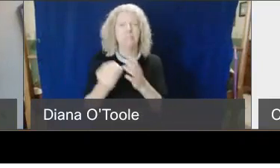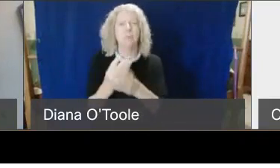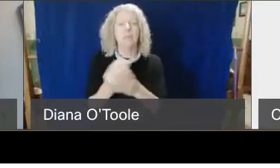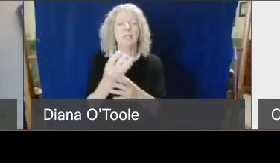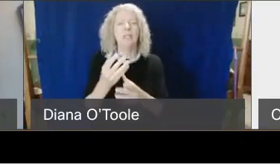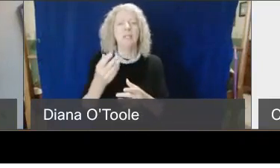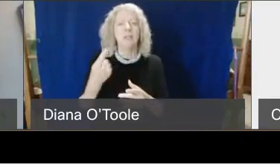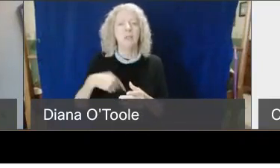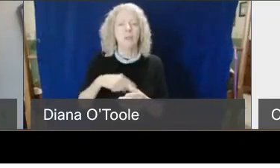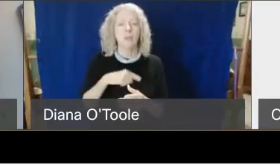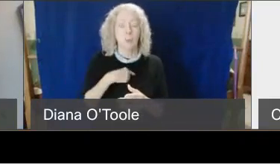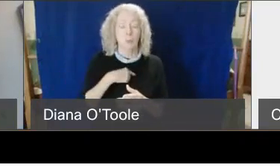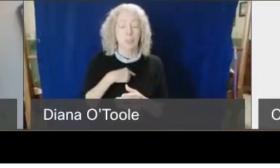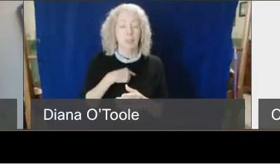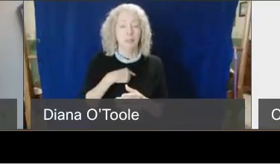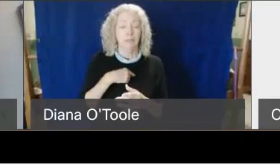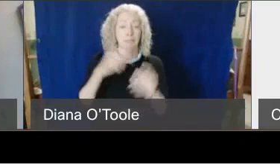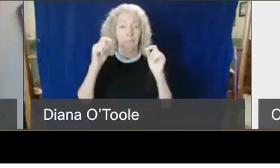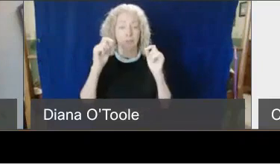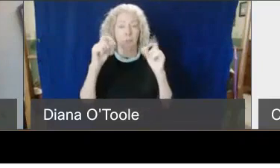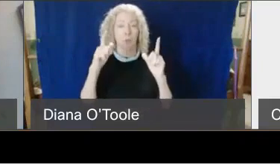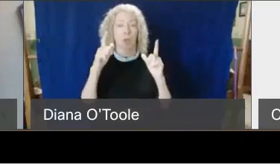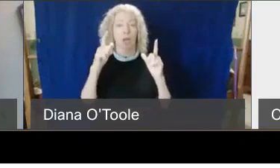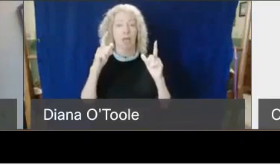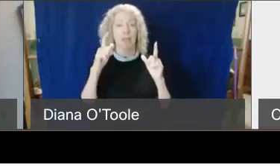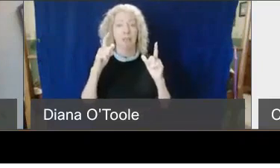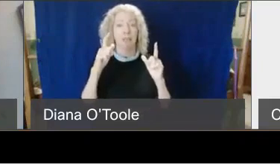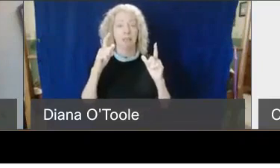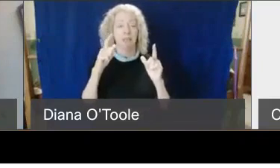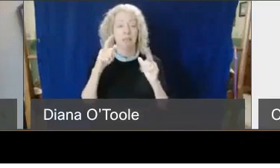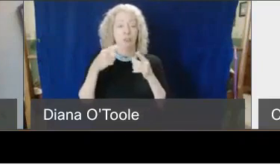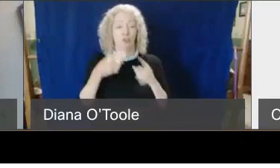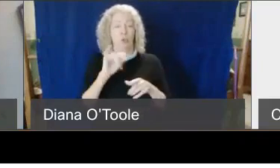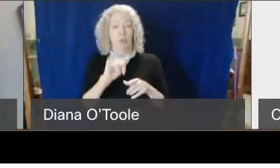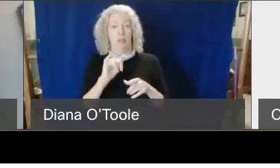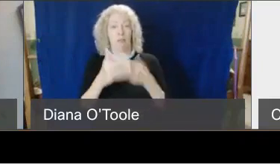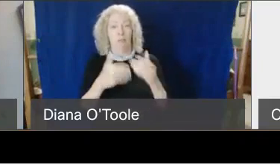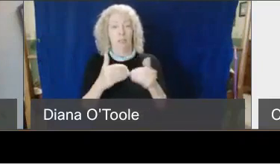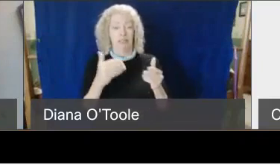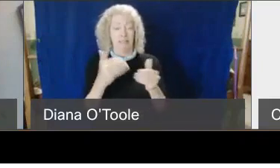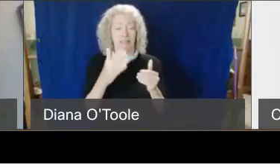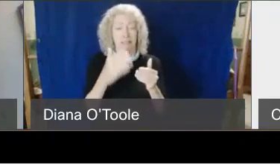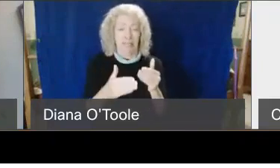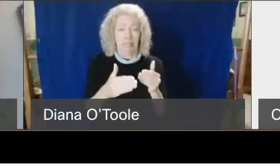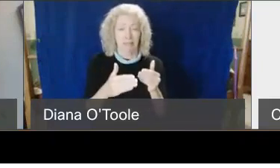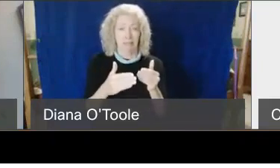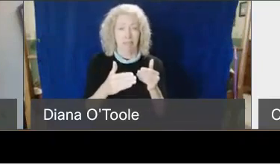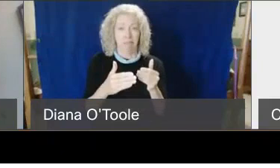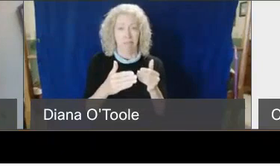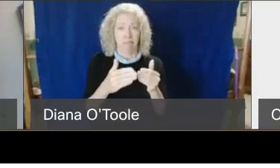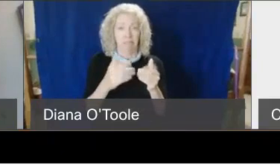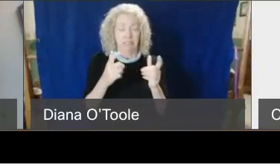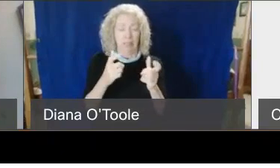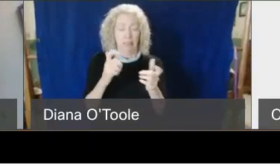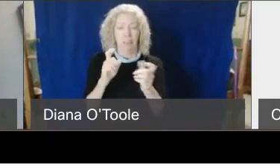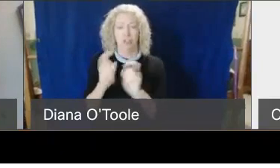bit surprised late in that process when the process changed from what it looked like